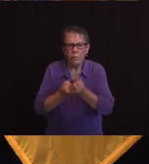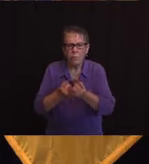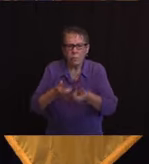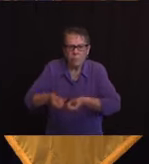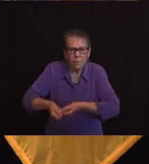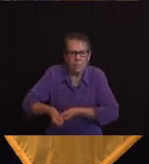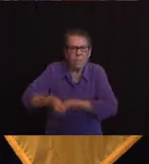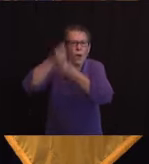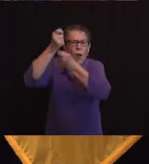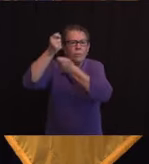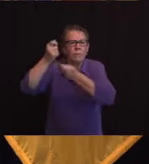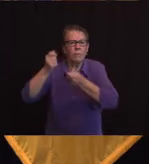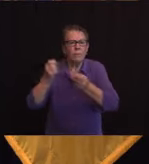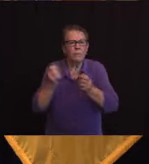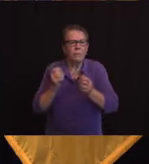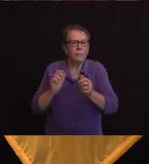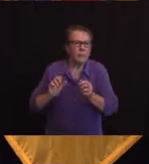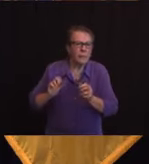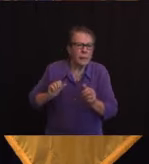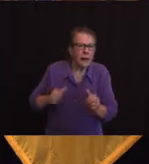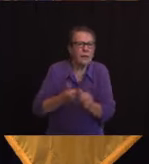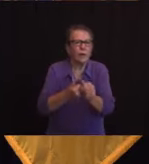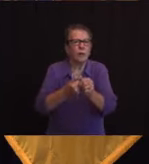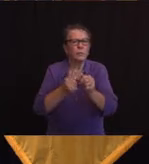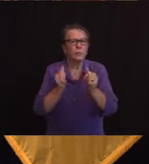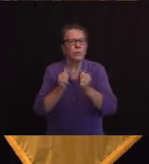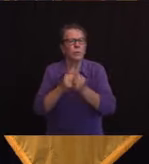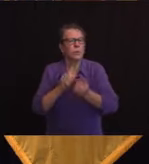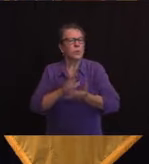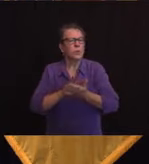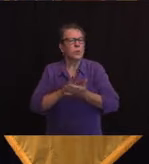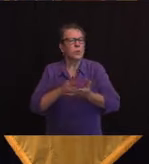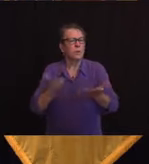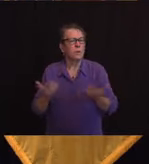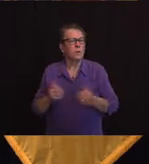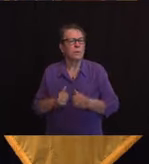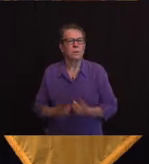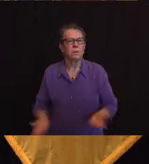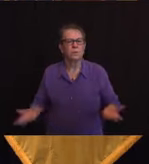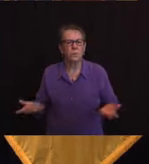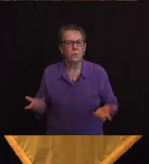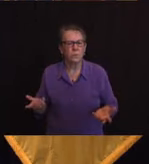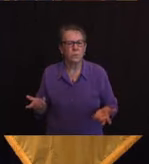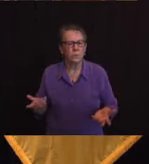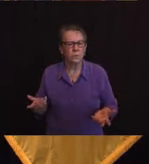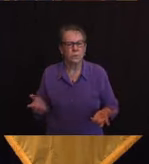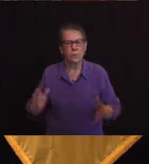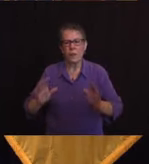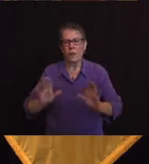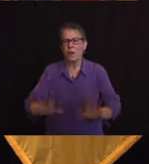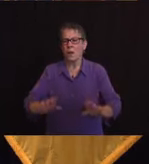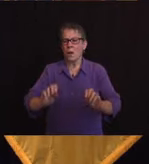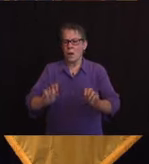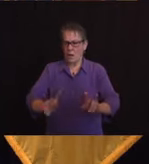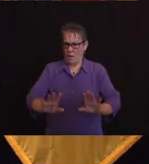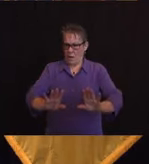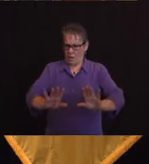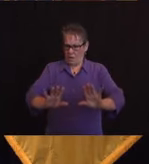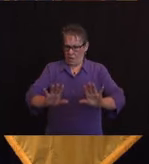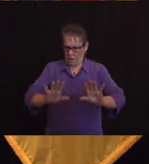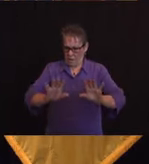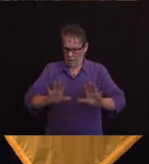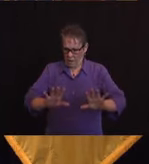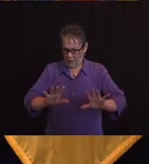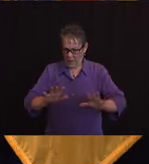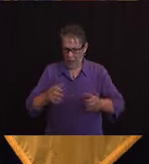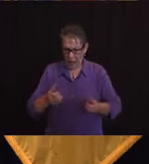ask you to address the vaccinations by allocations by county. I don't think there's no mystery associated with that, but Judy she went through